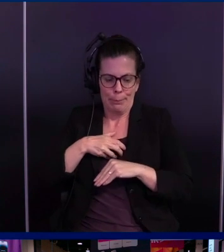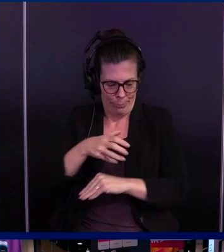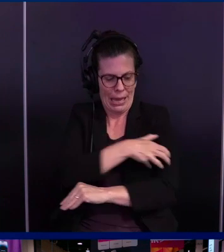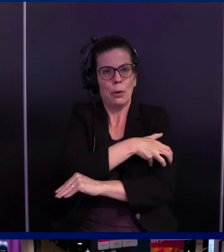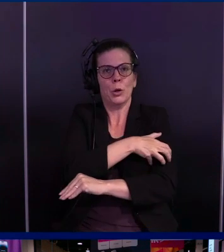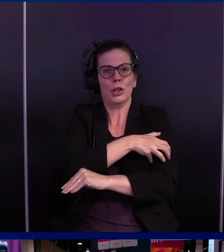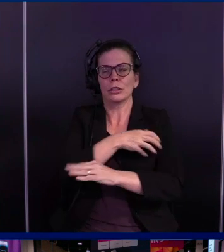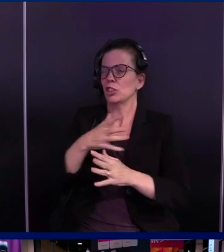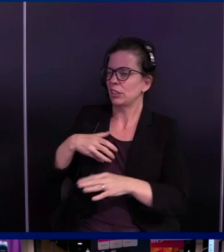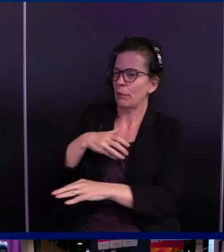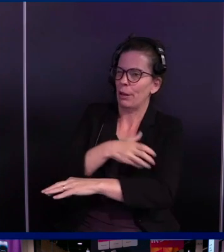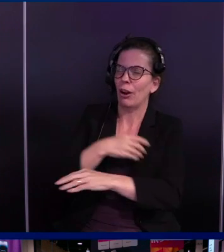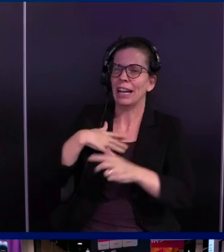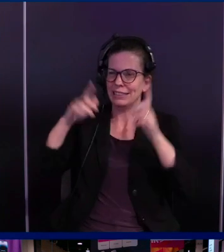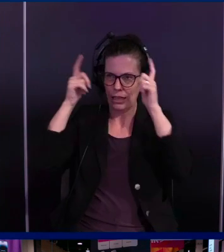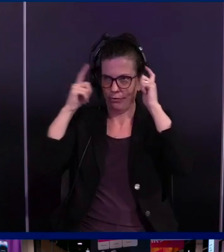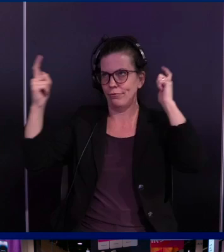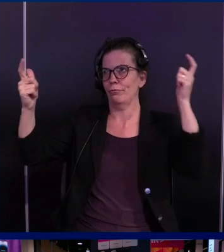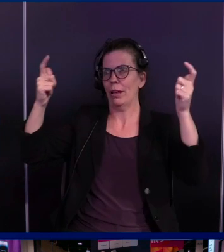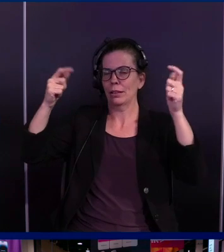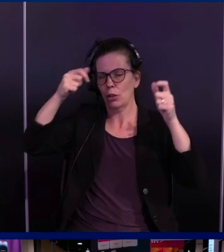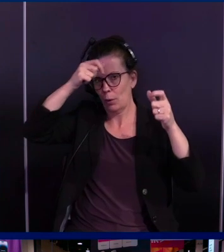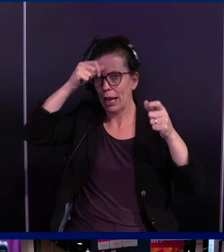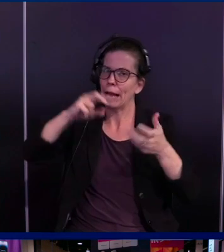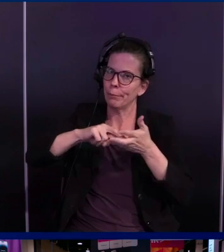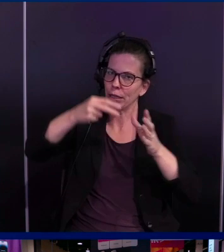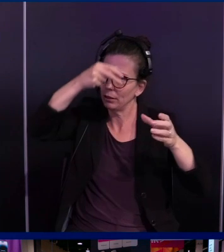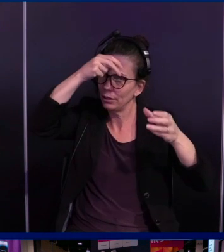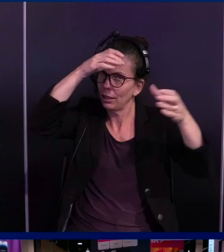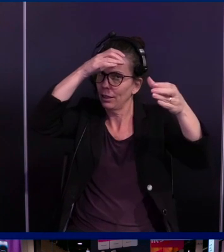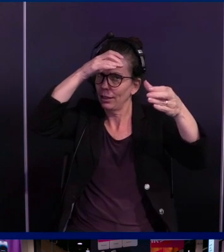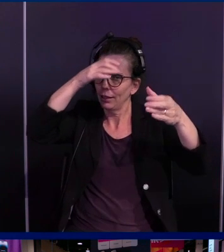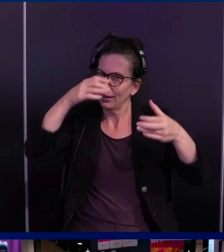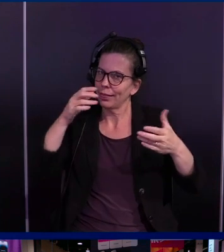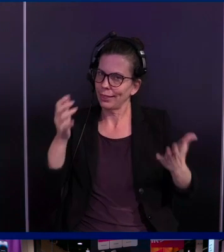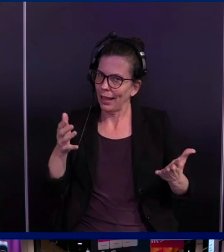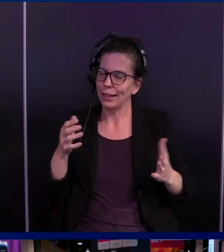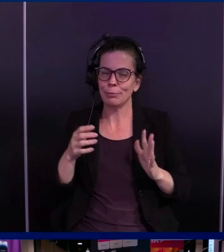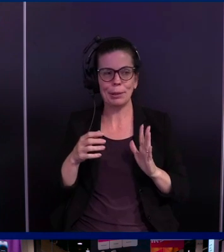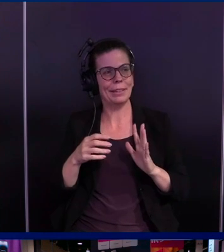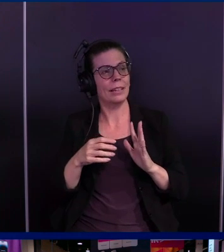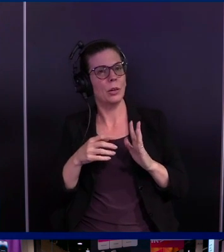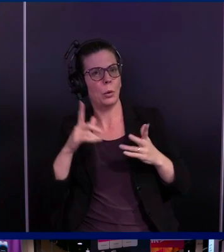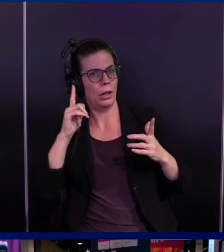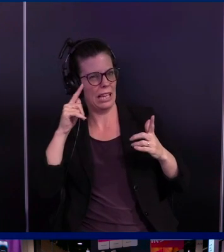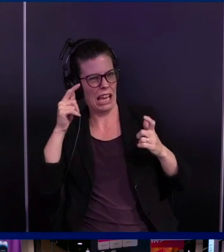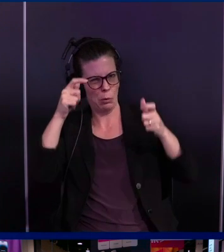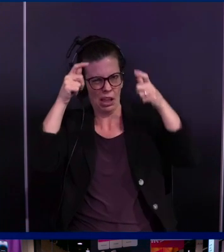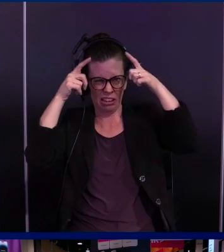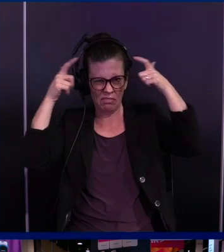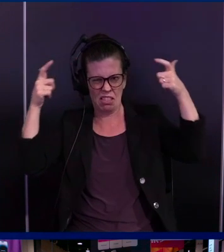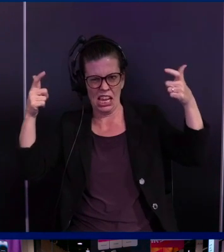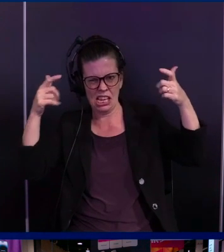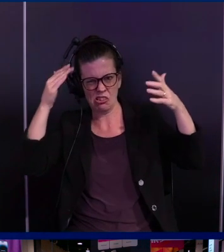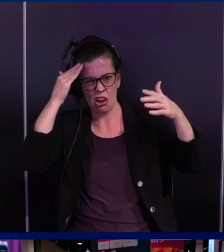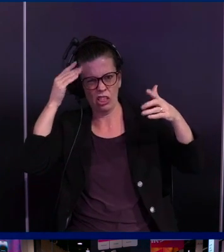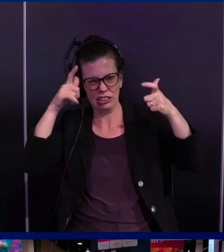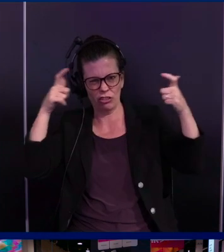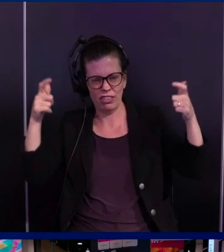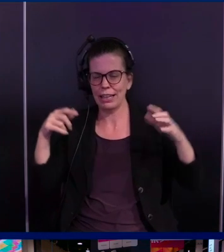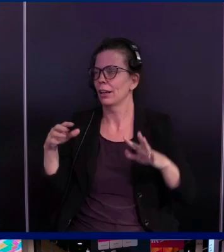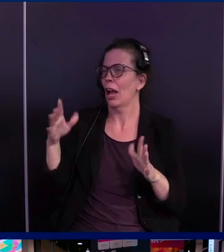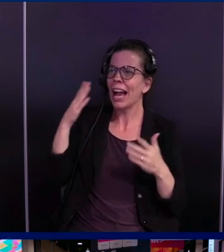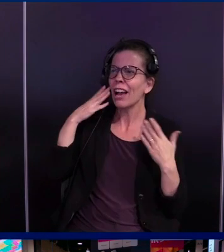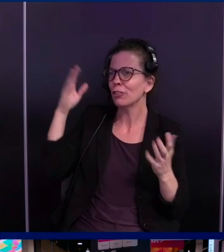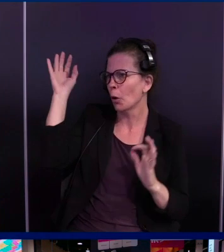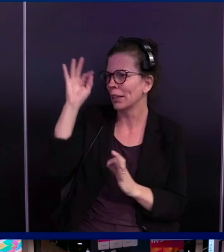You say empowered. I say inflated of knowledge. Get the head big. Okay. Is that what inflates your head? Knowledge? I have no idea. I don't either.